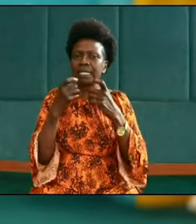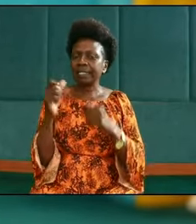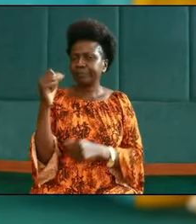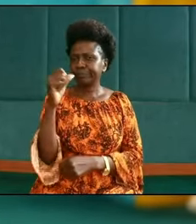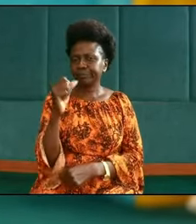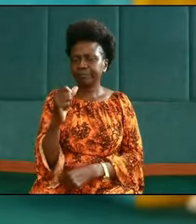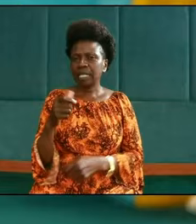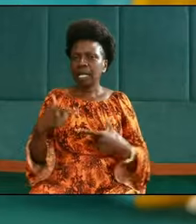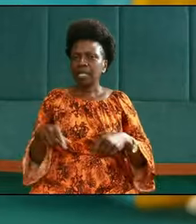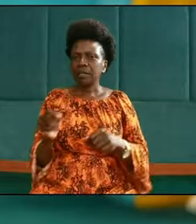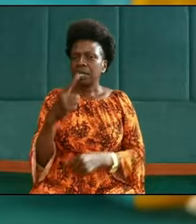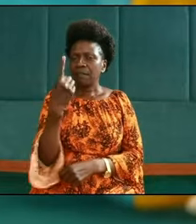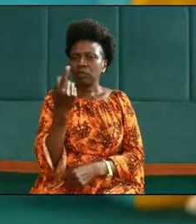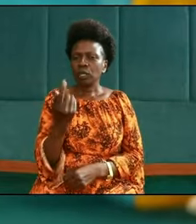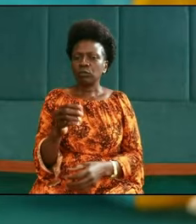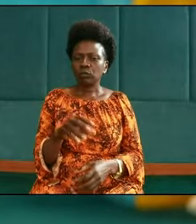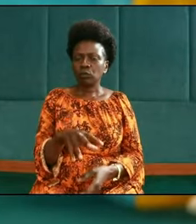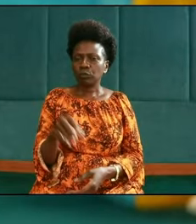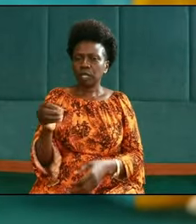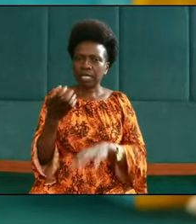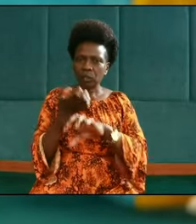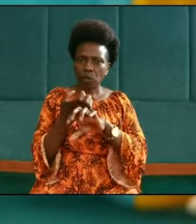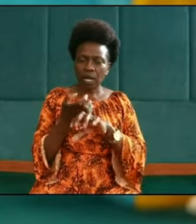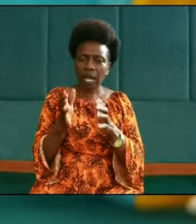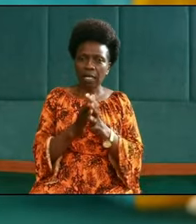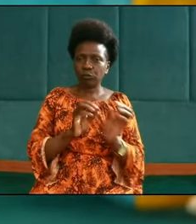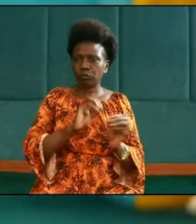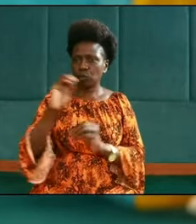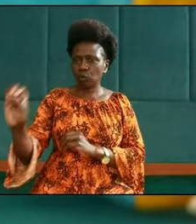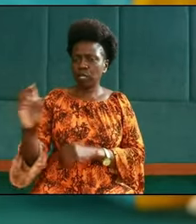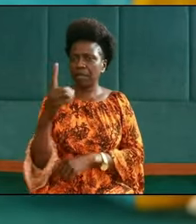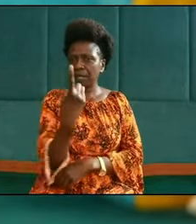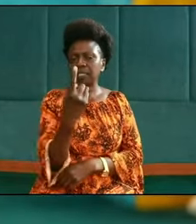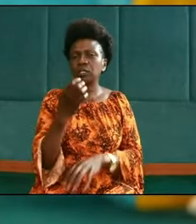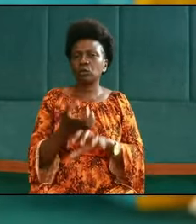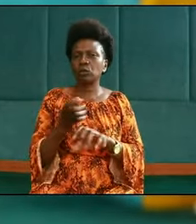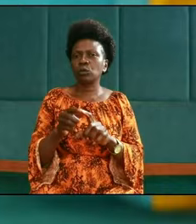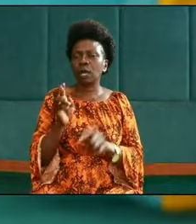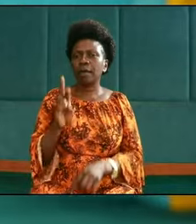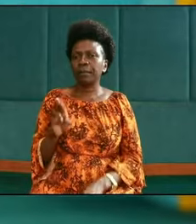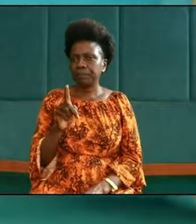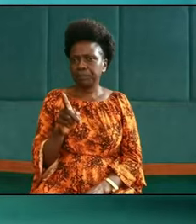be the first one to pick a stone and throw the first stone on her.